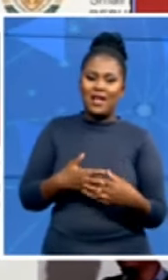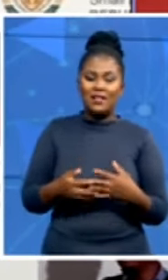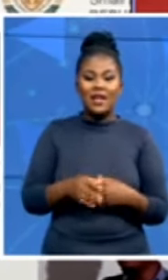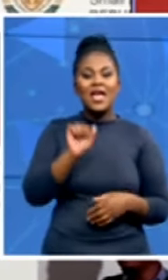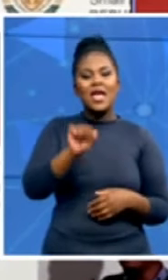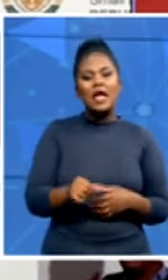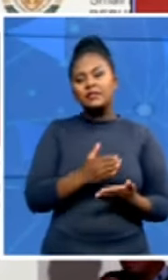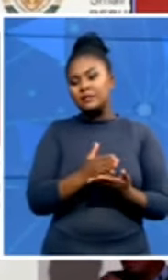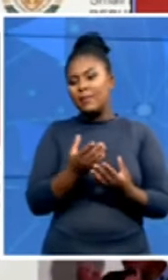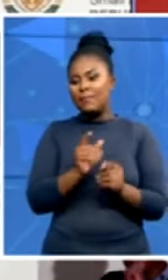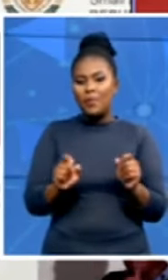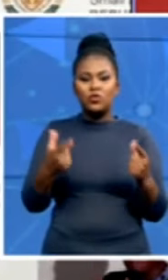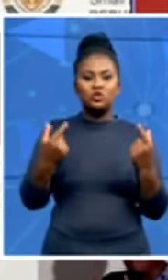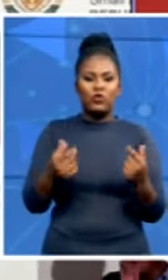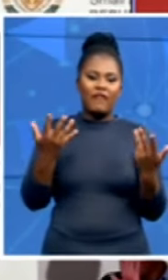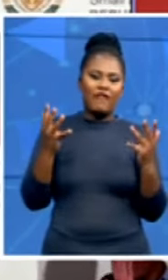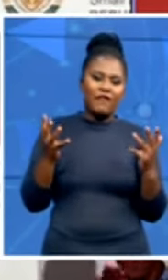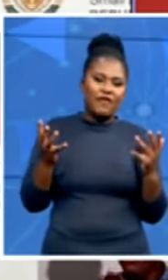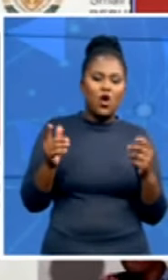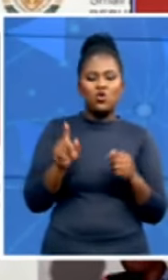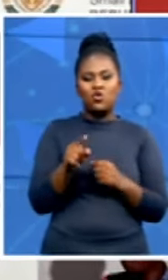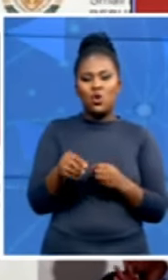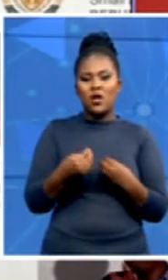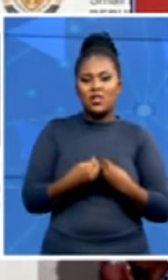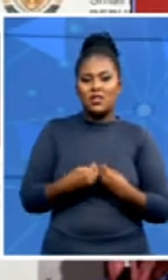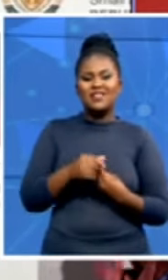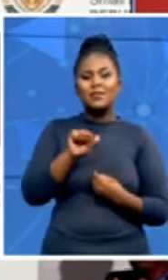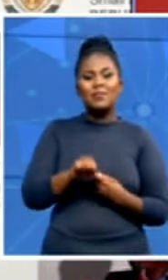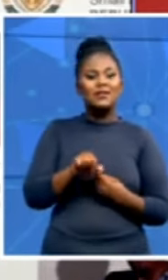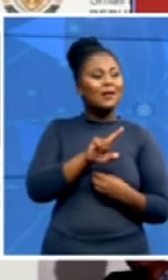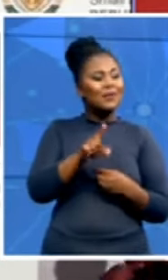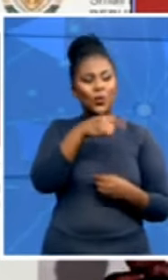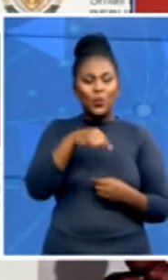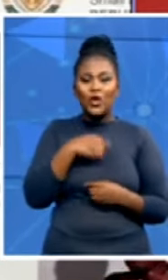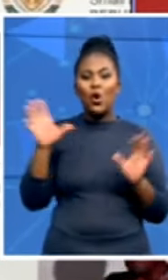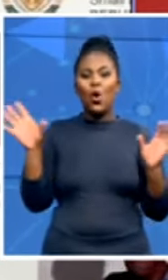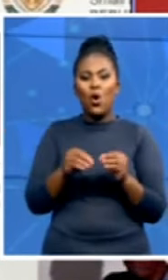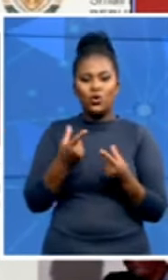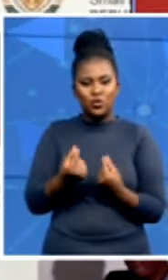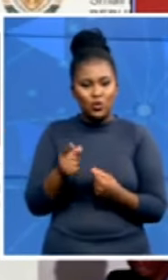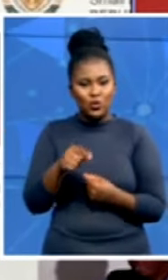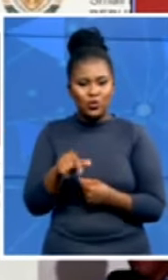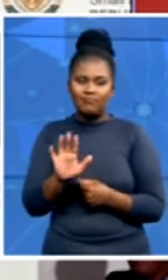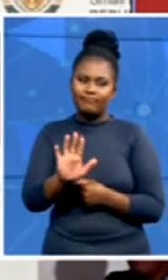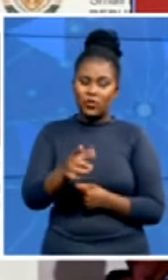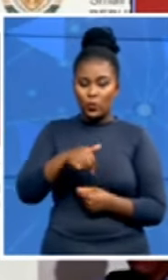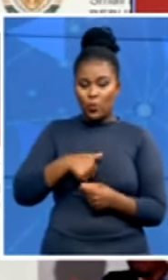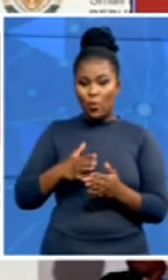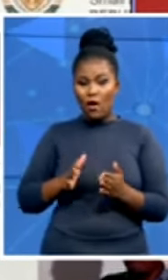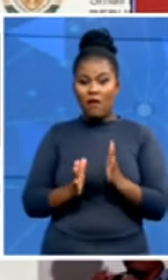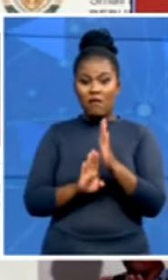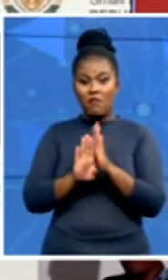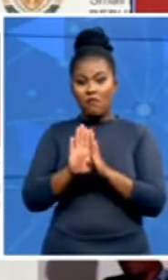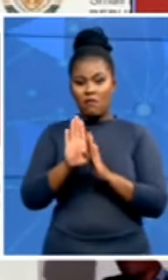impact that the uprisings had against the economy, the same economy that must service our people. And I said we're